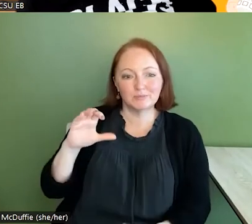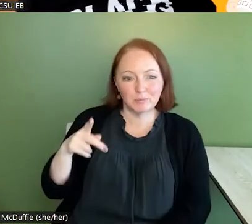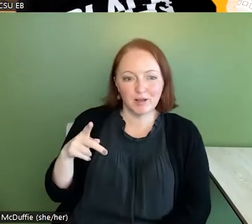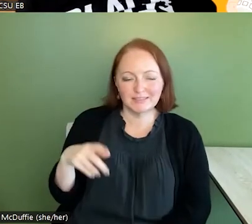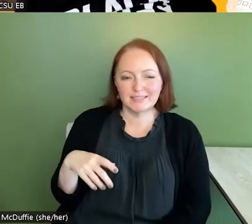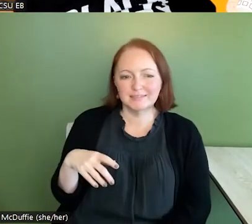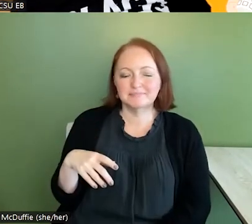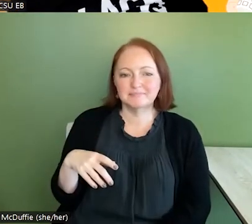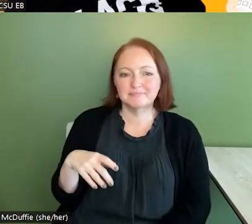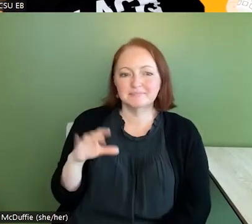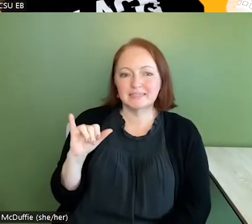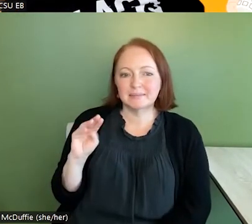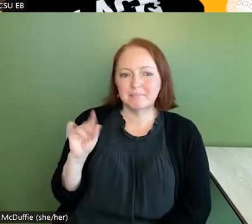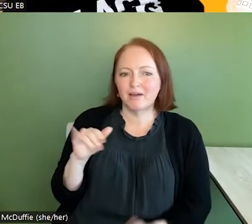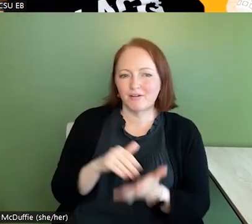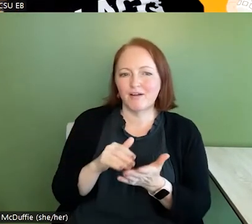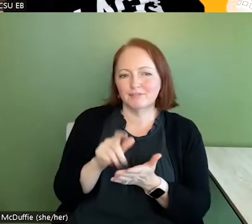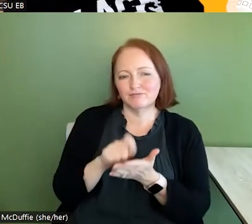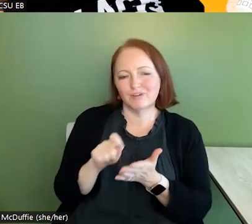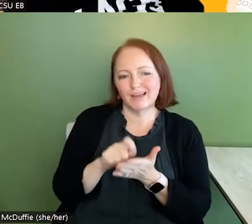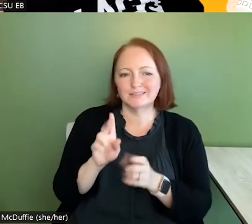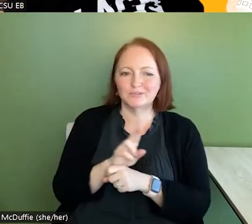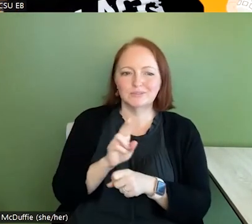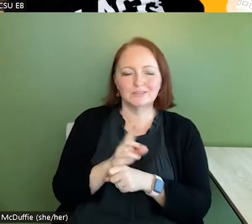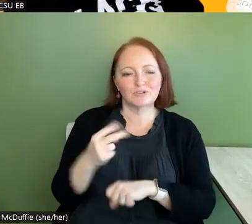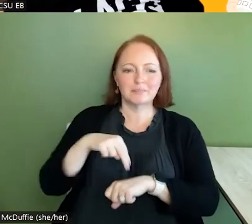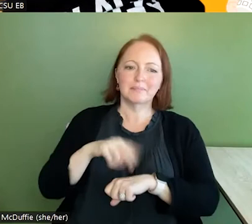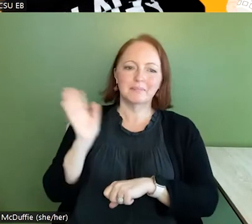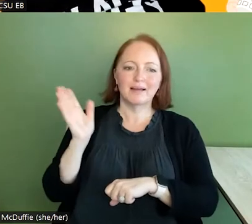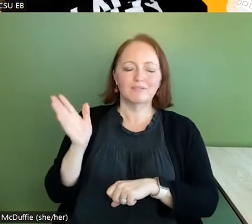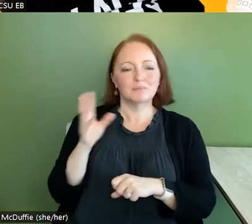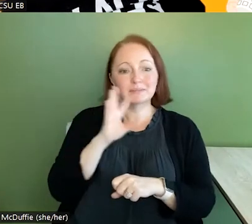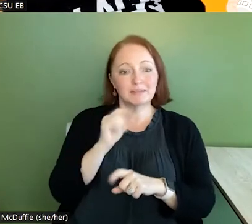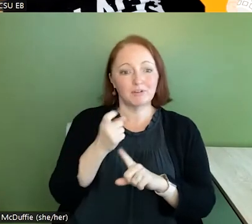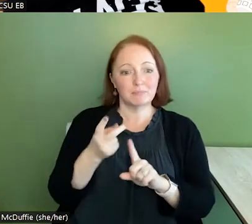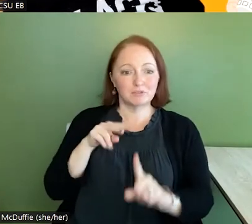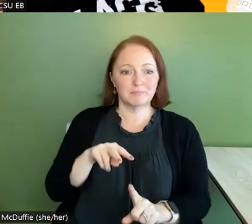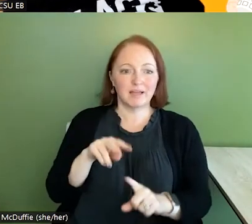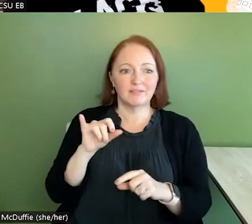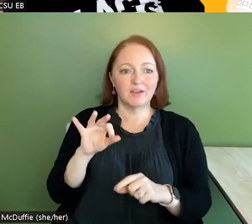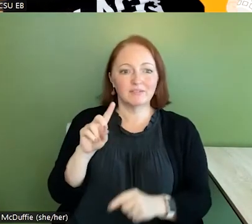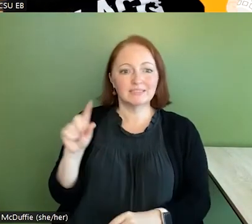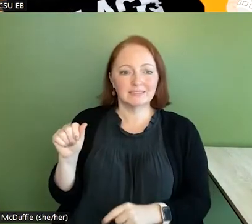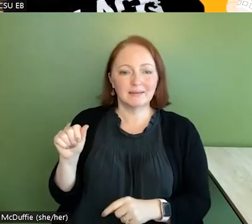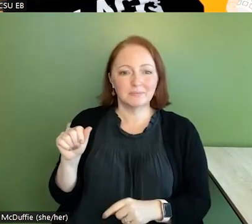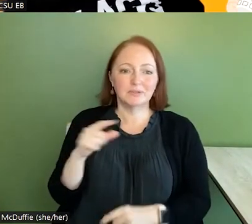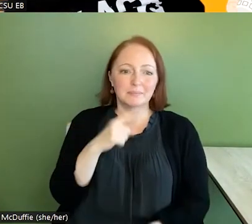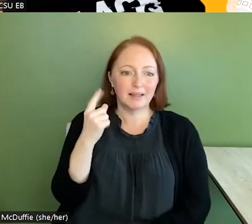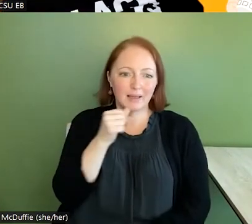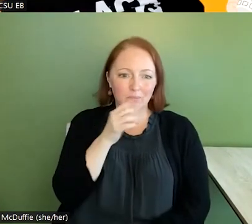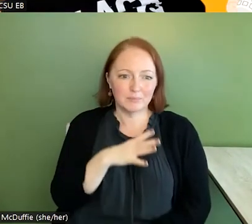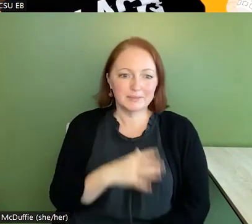palsy, Imani often writes and uses her platform to speak from the perspective of a disabled Black